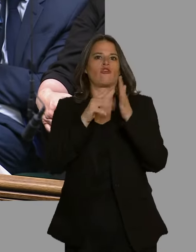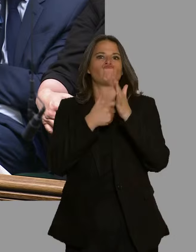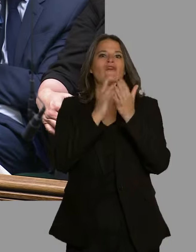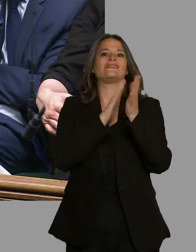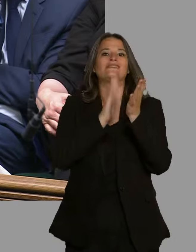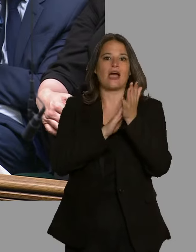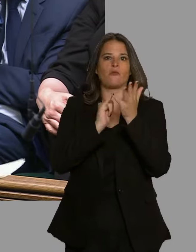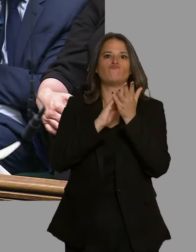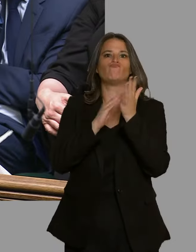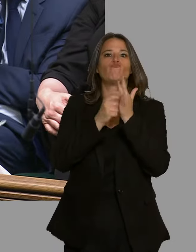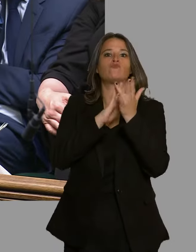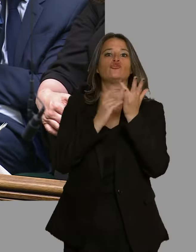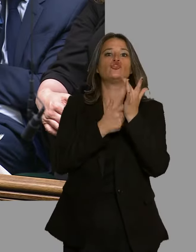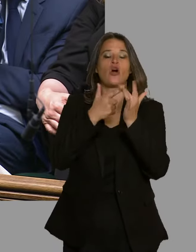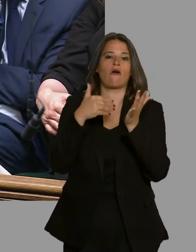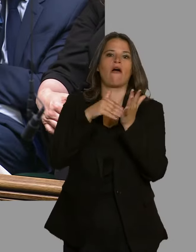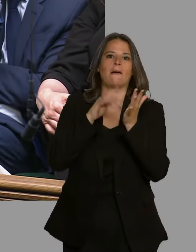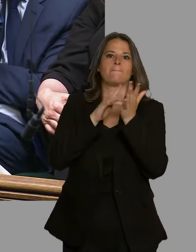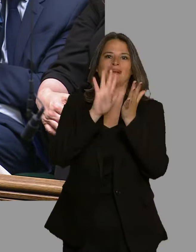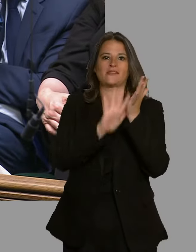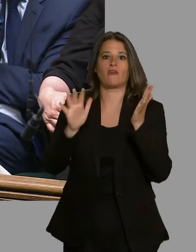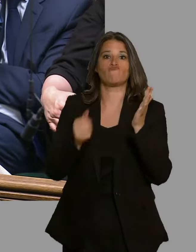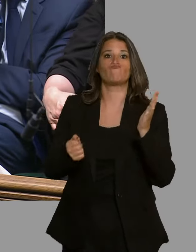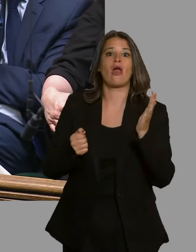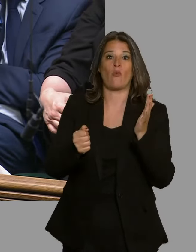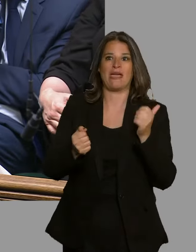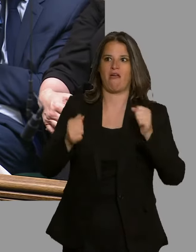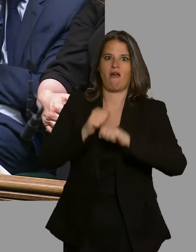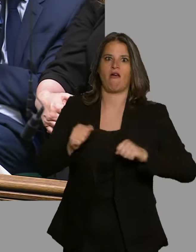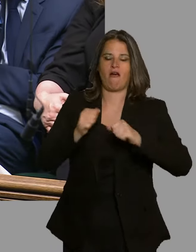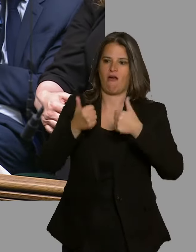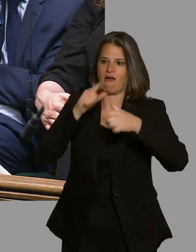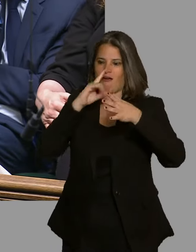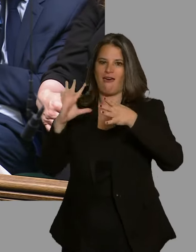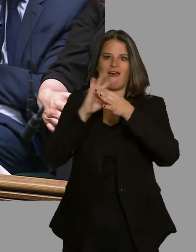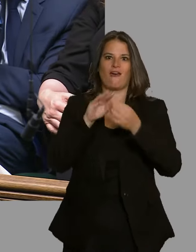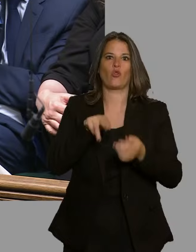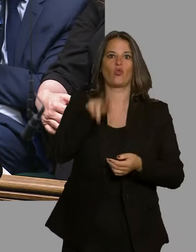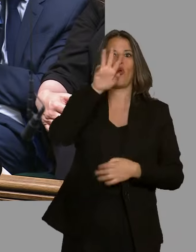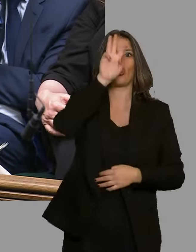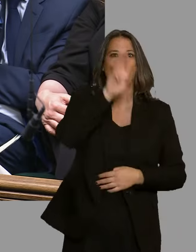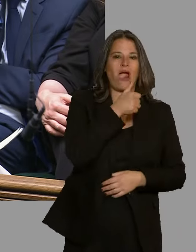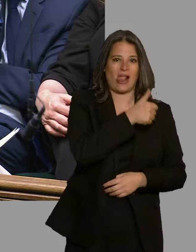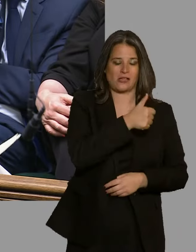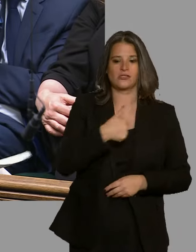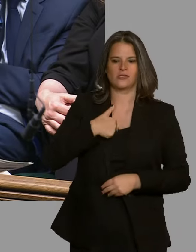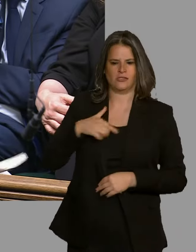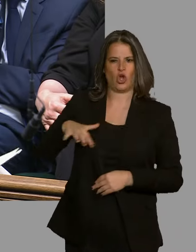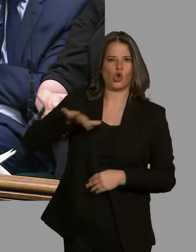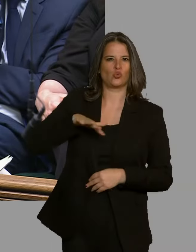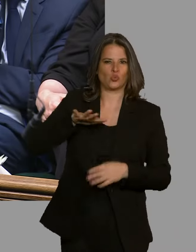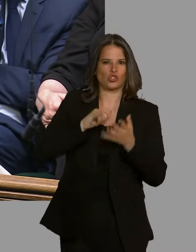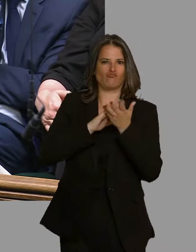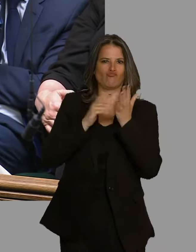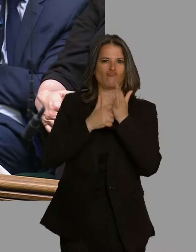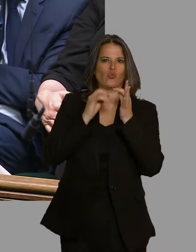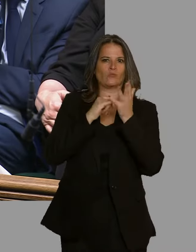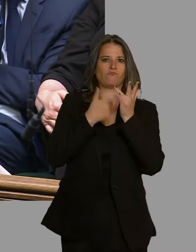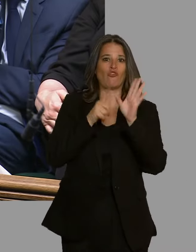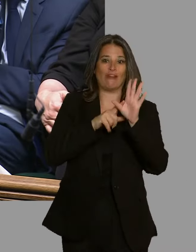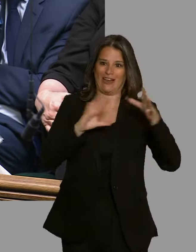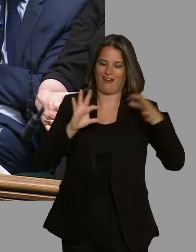travel and fuelling this government's mission to drive economic growth. With 15 members from constituencies along the route already